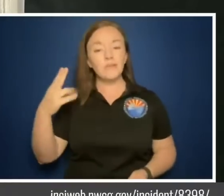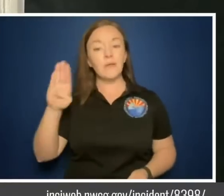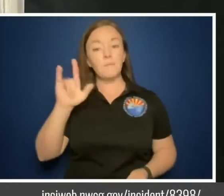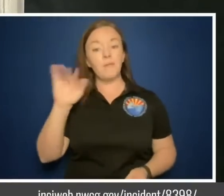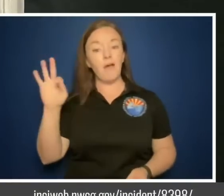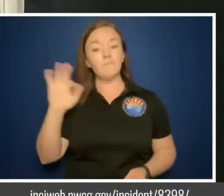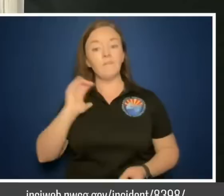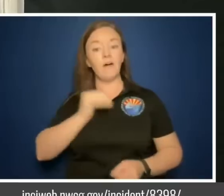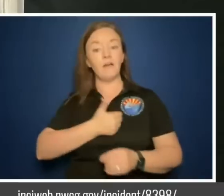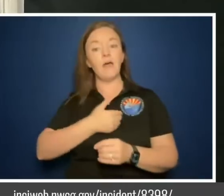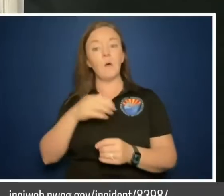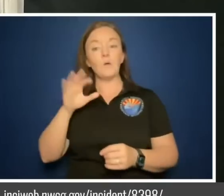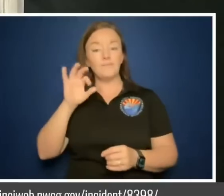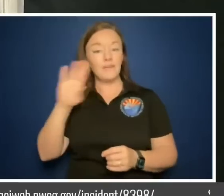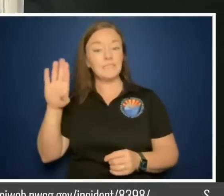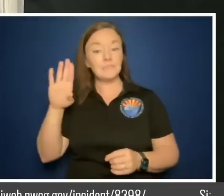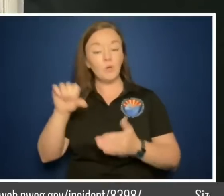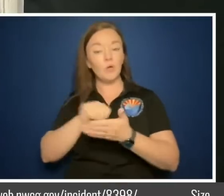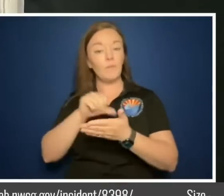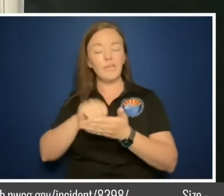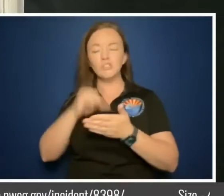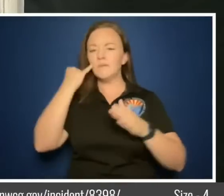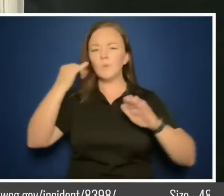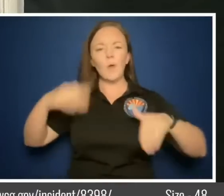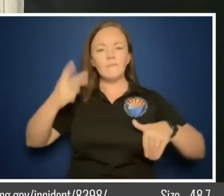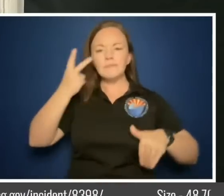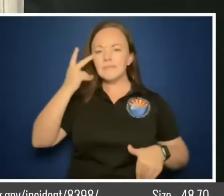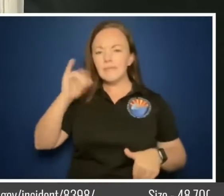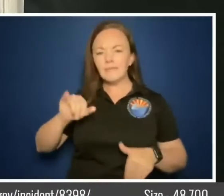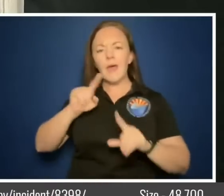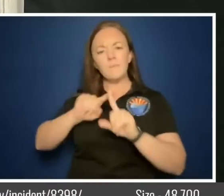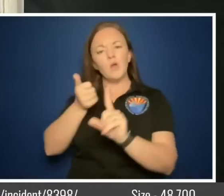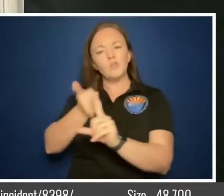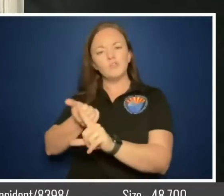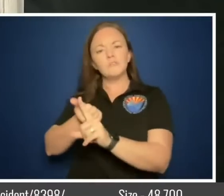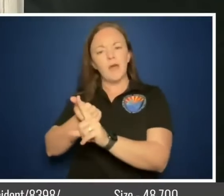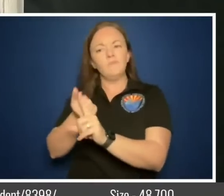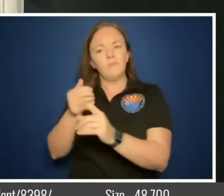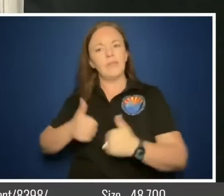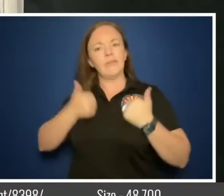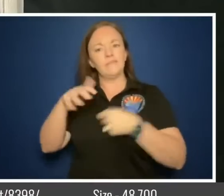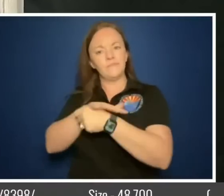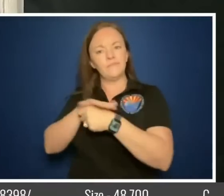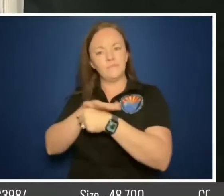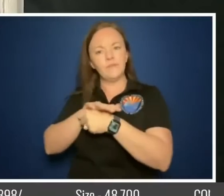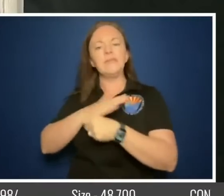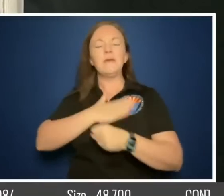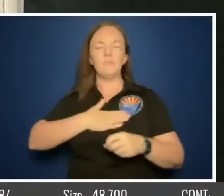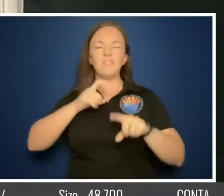not see that and you are a resident of Michigan Bluff, please call area code